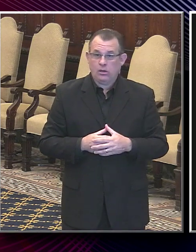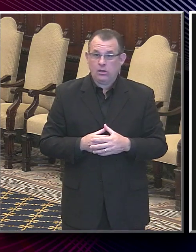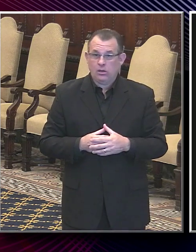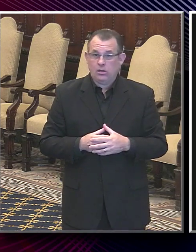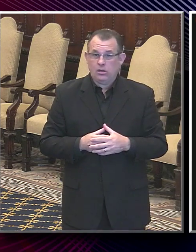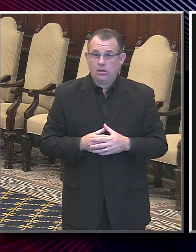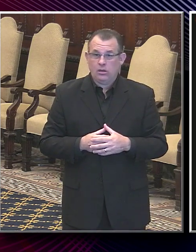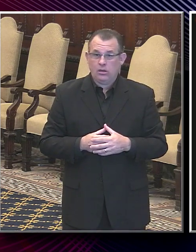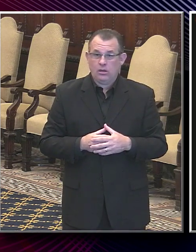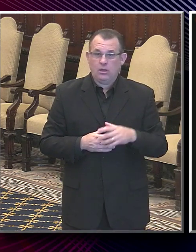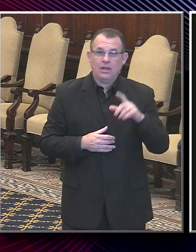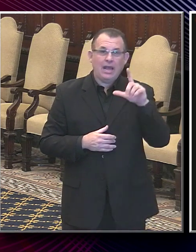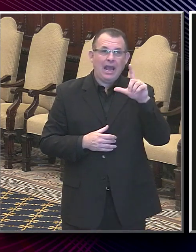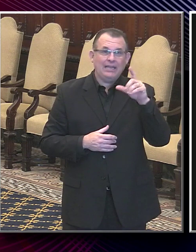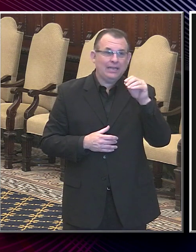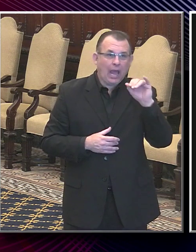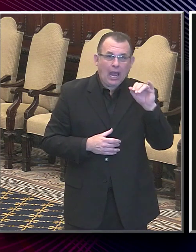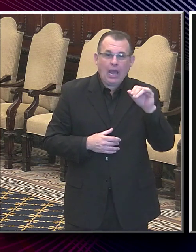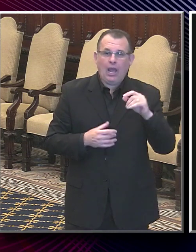LNI, the